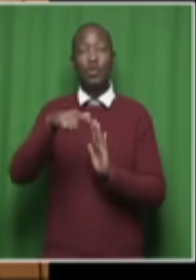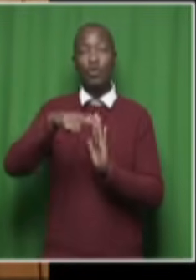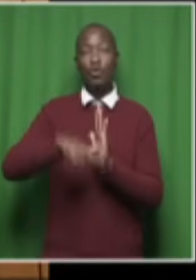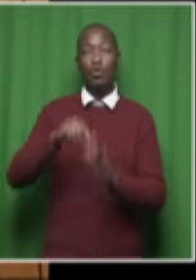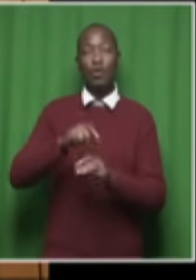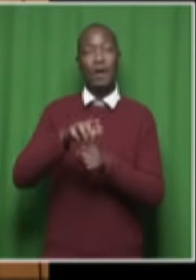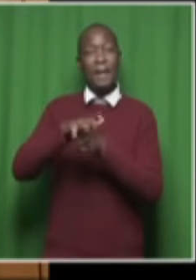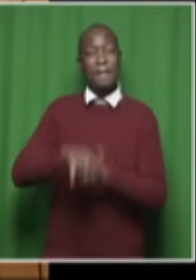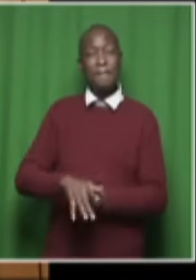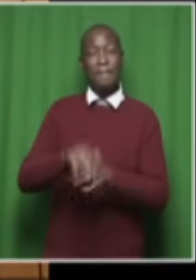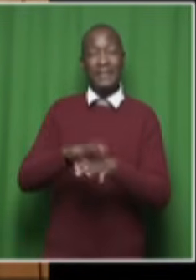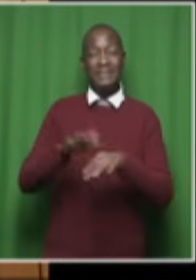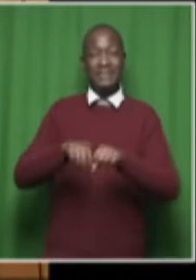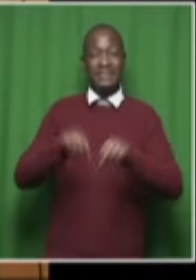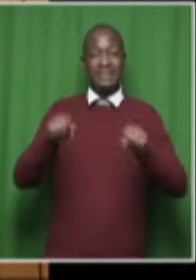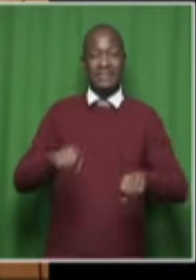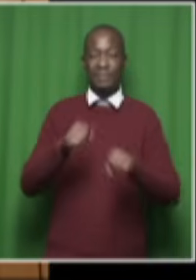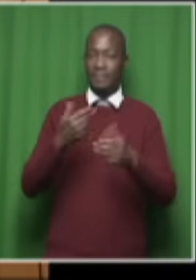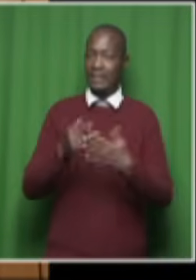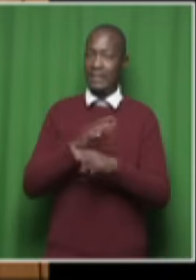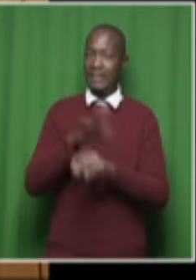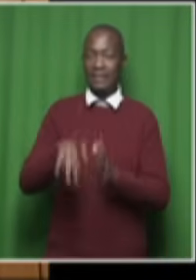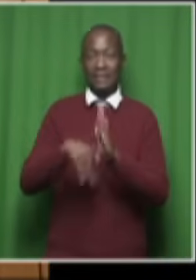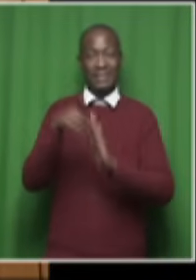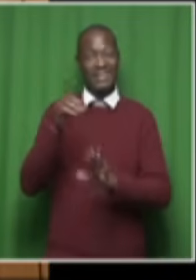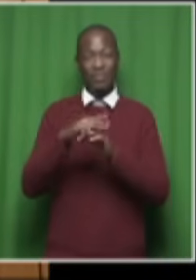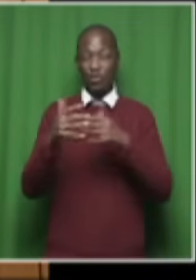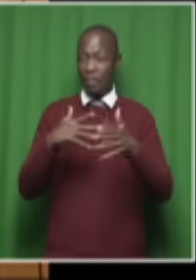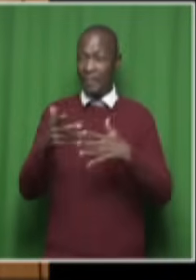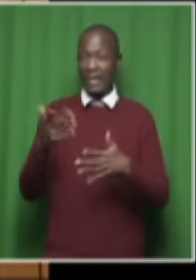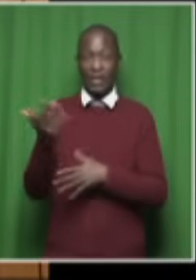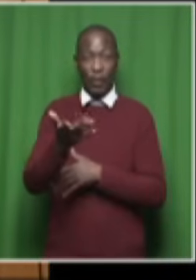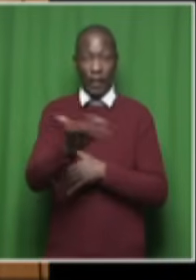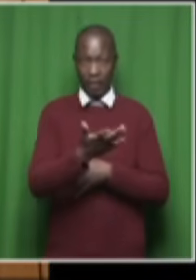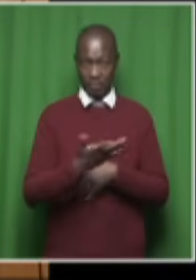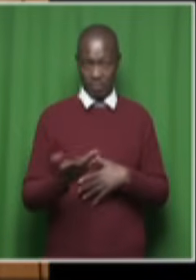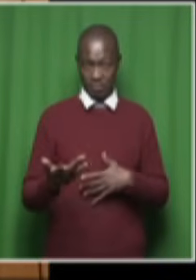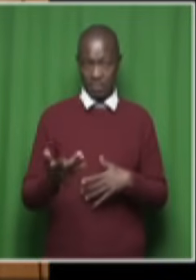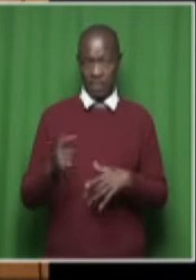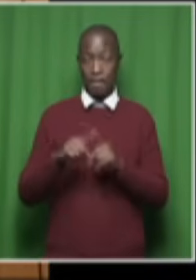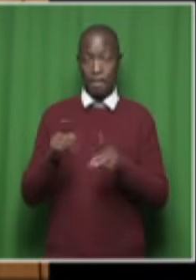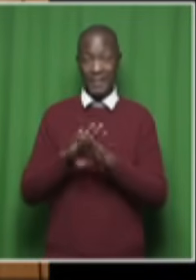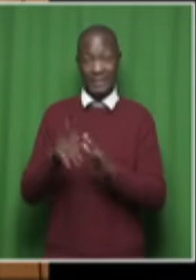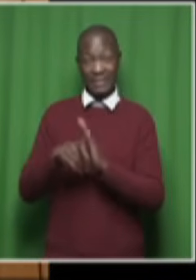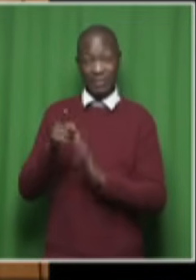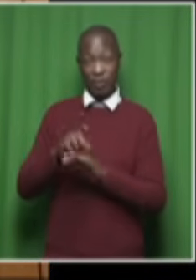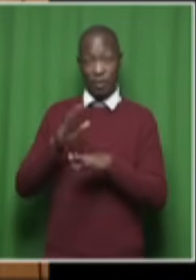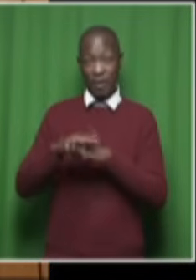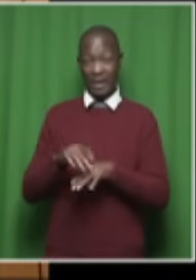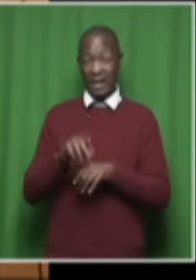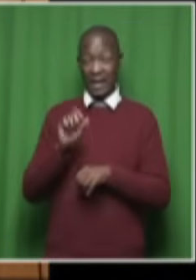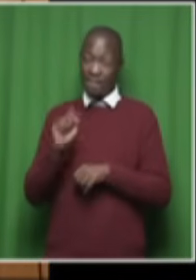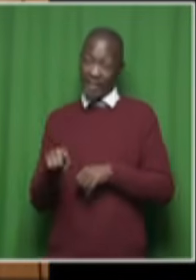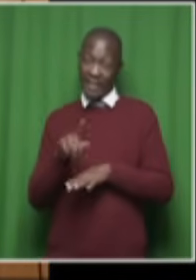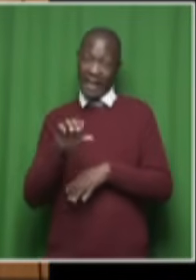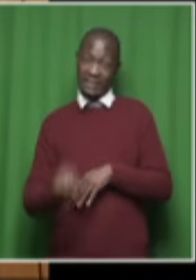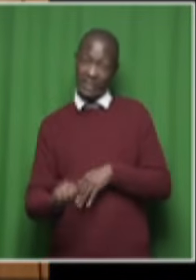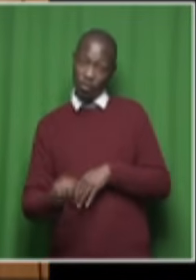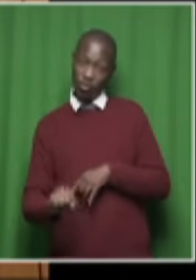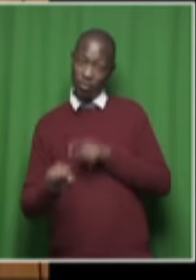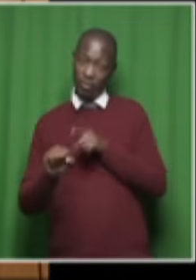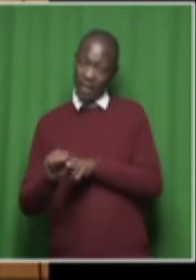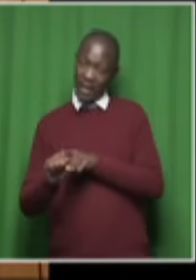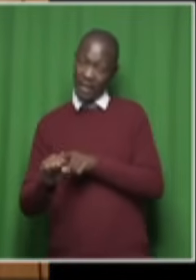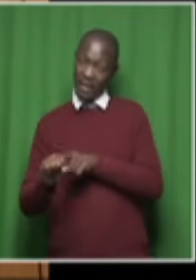be, they can develop anywhere, but they develop mostly further south. And if they get cut